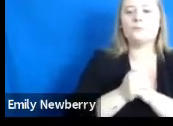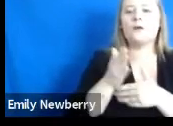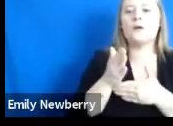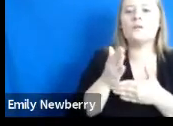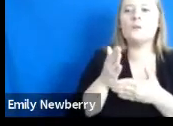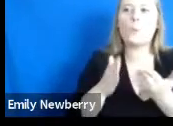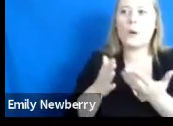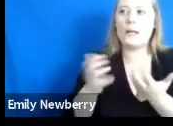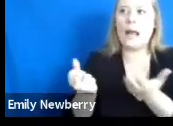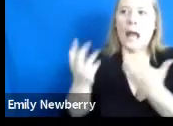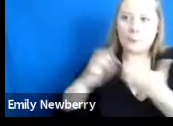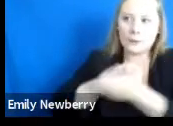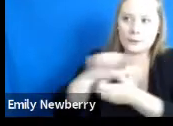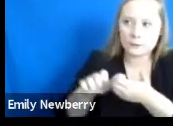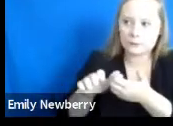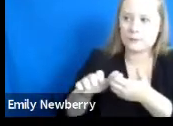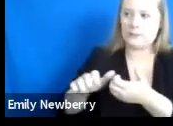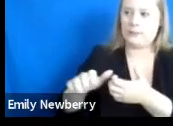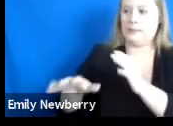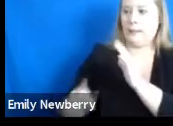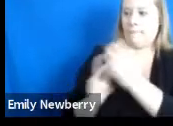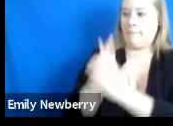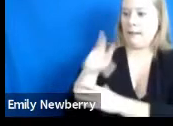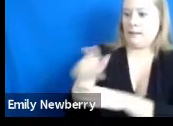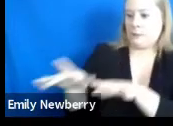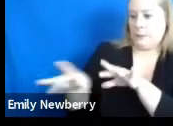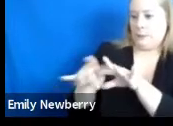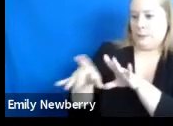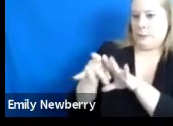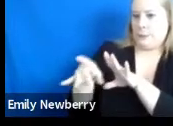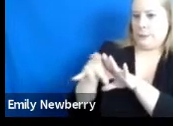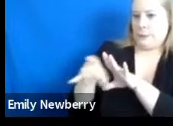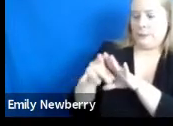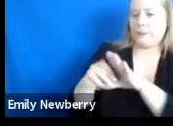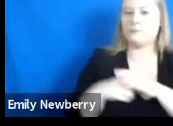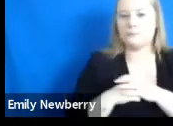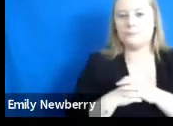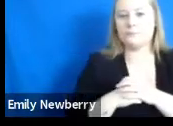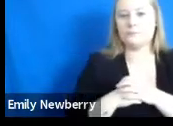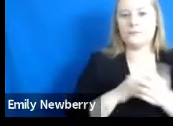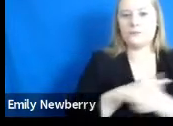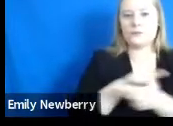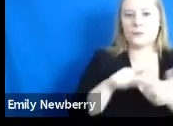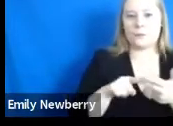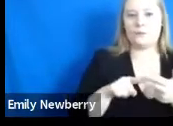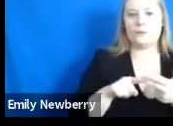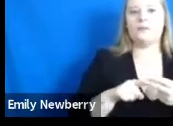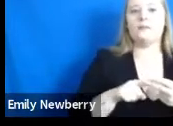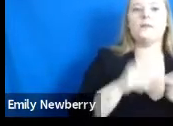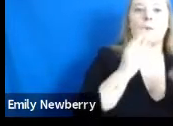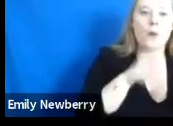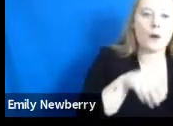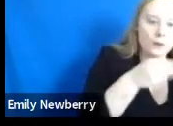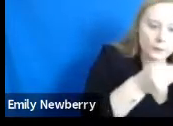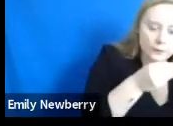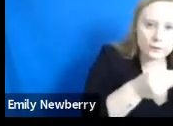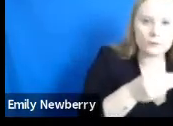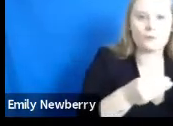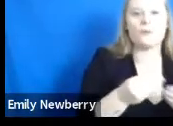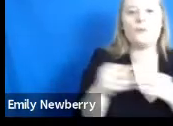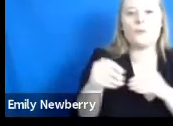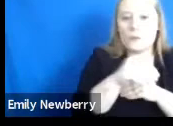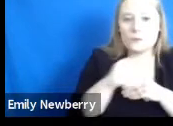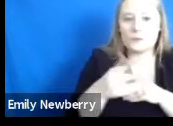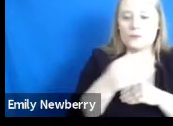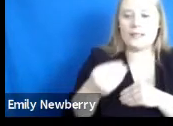concentration that plants are uptaking. So 3 components I'll be discussing are irrigation ditch sediments, agricultural soils, and what's